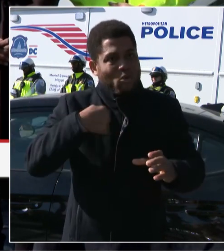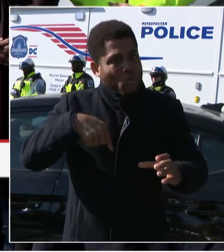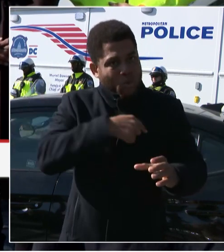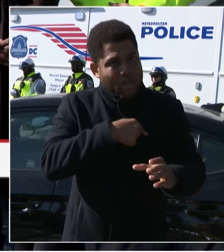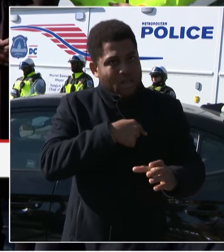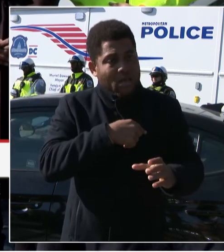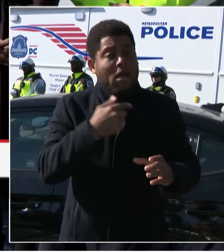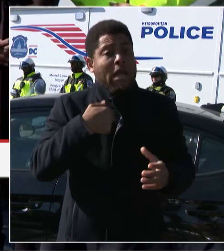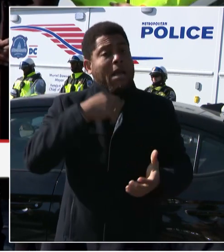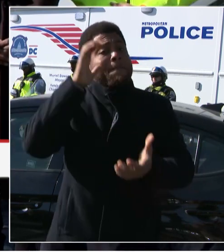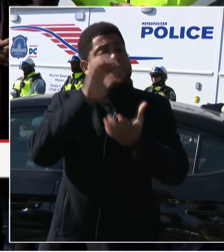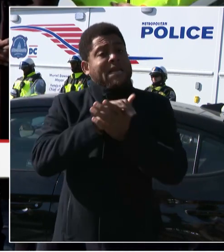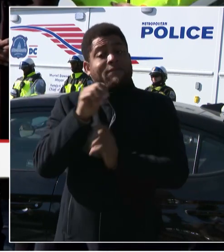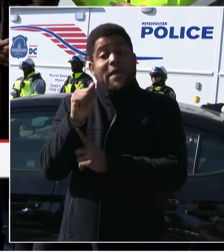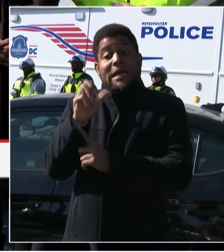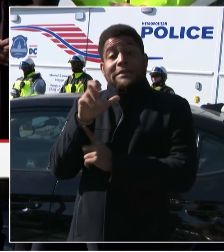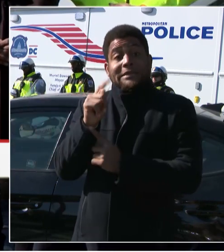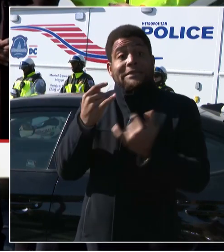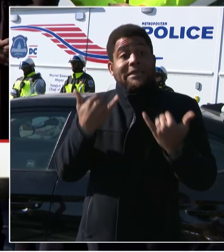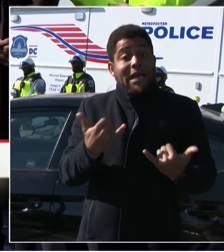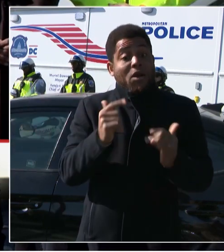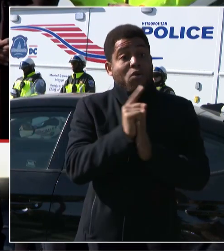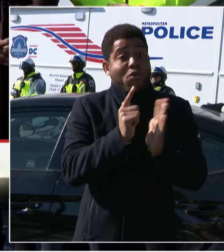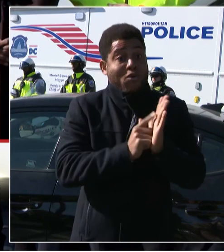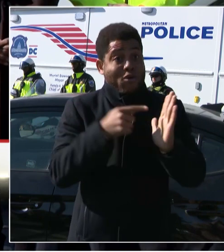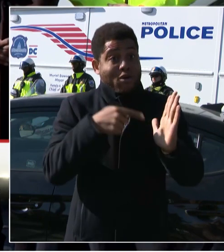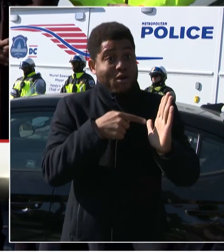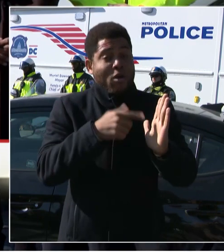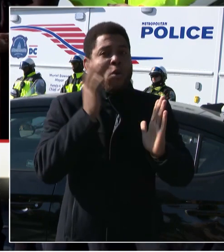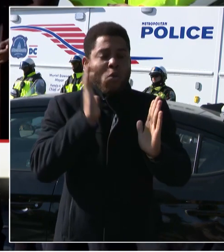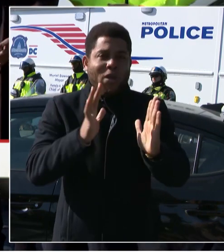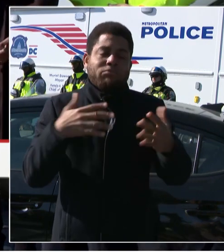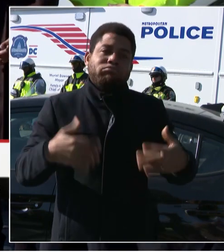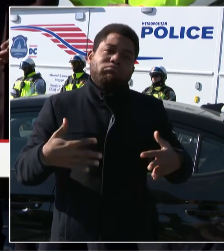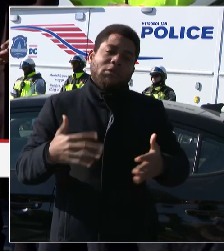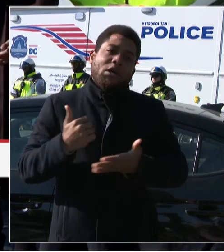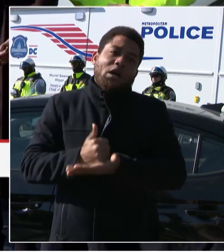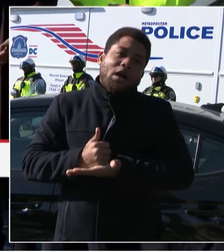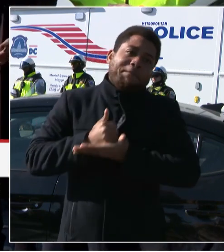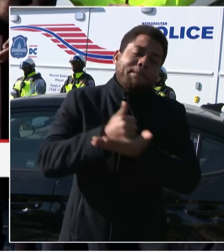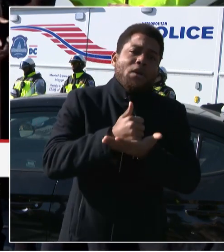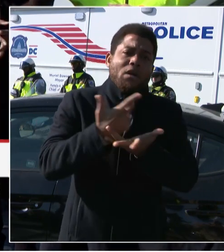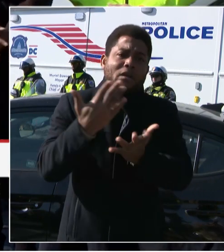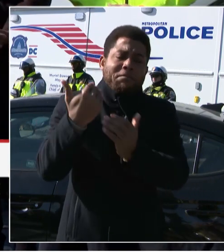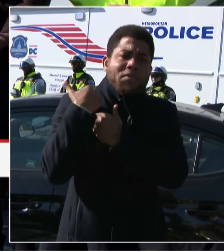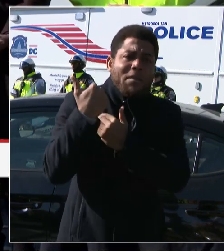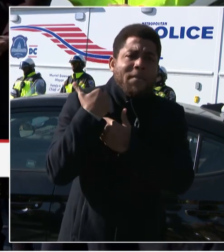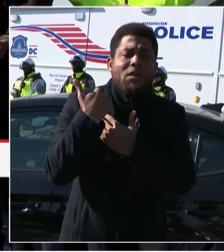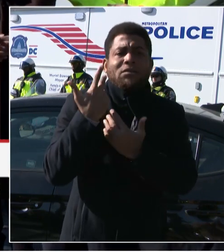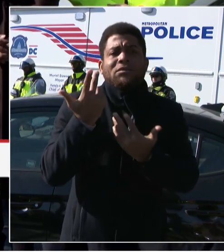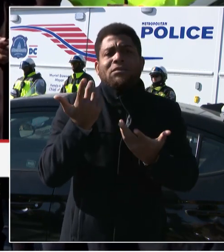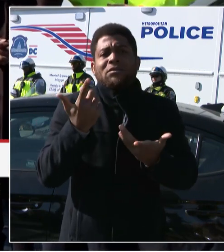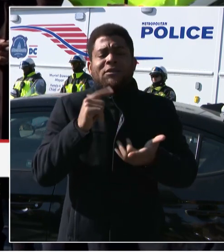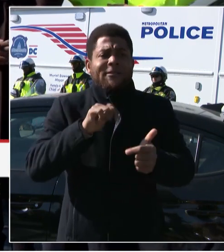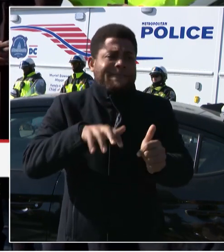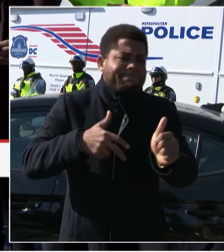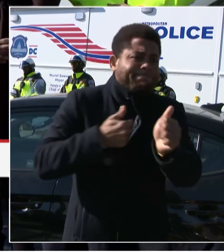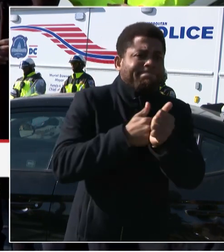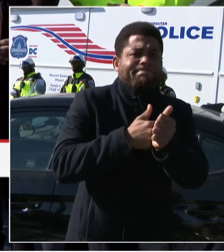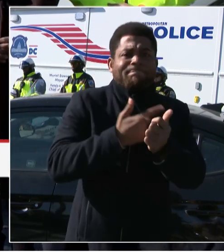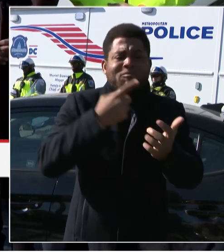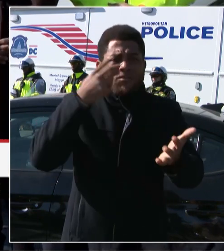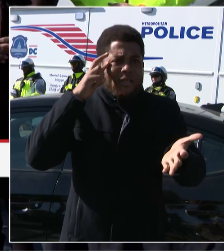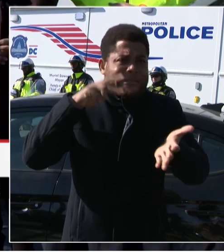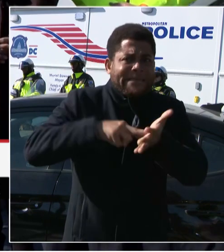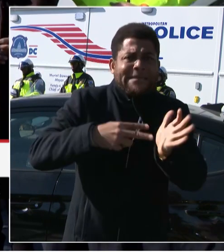together, through shared intention and accountability, we can and will act now to produce better outcomes